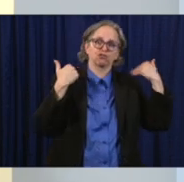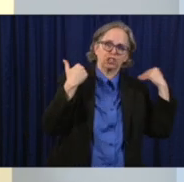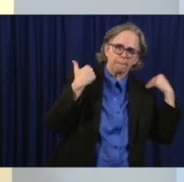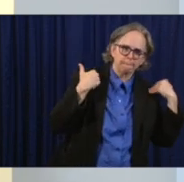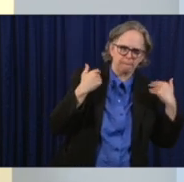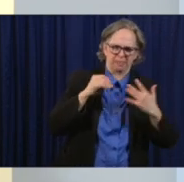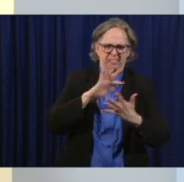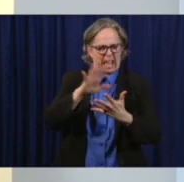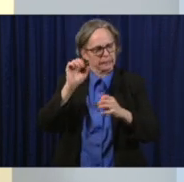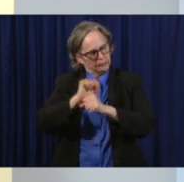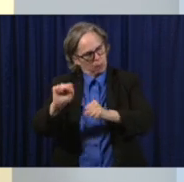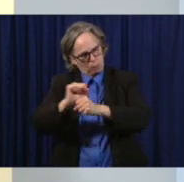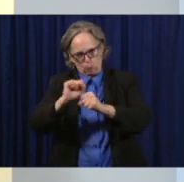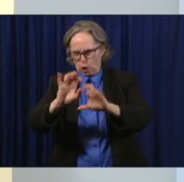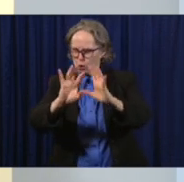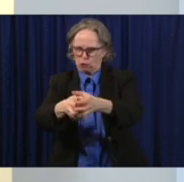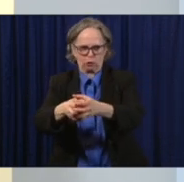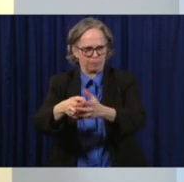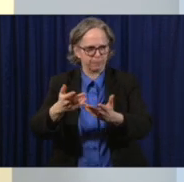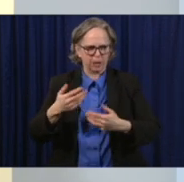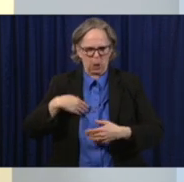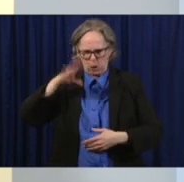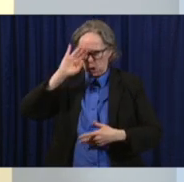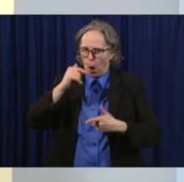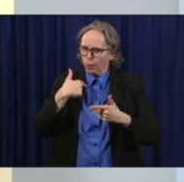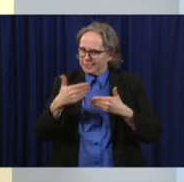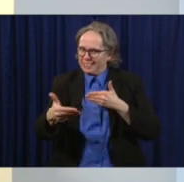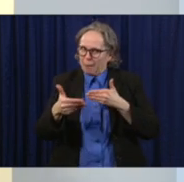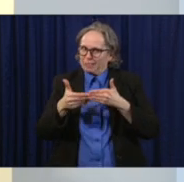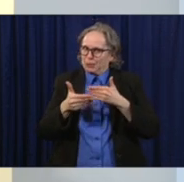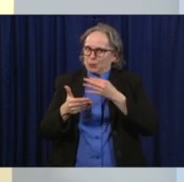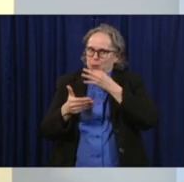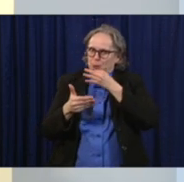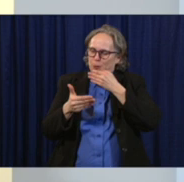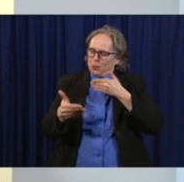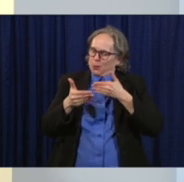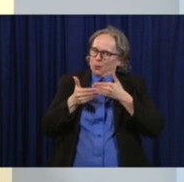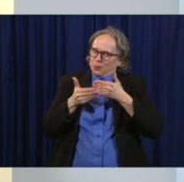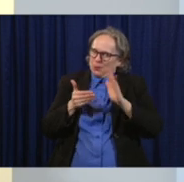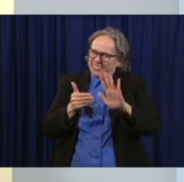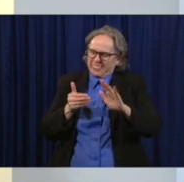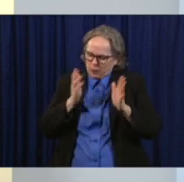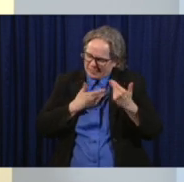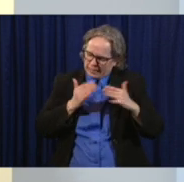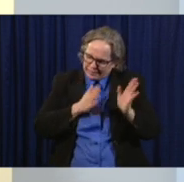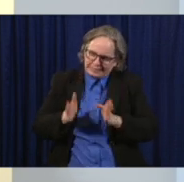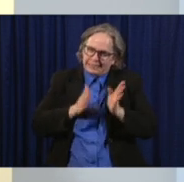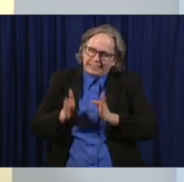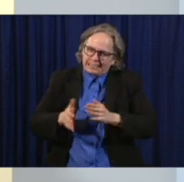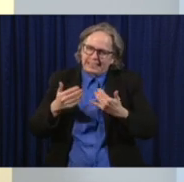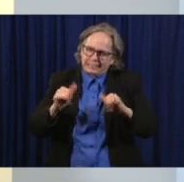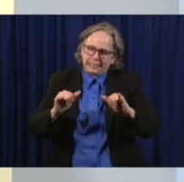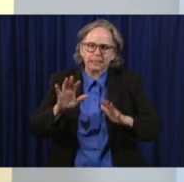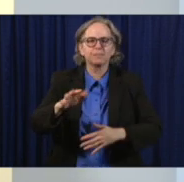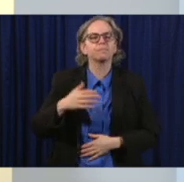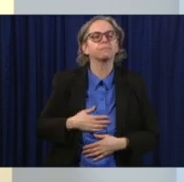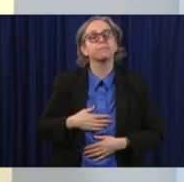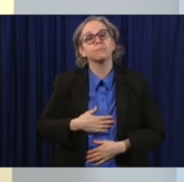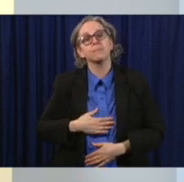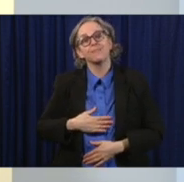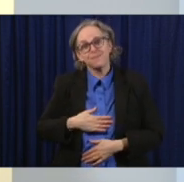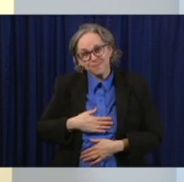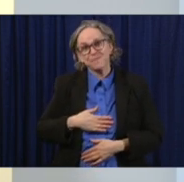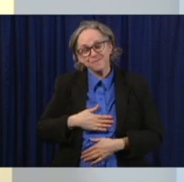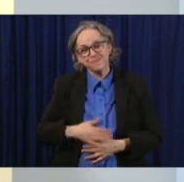trying to make plans for their summer and make plans with their children as well. And just a reminder